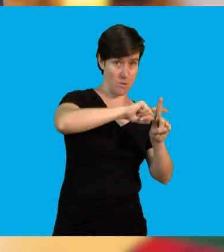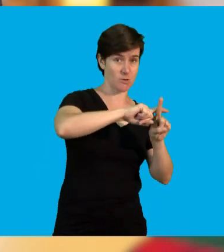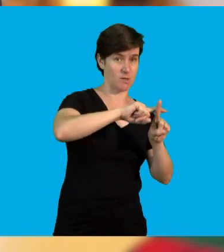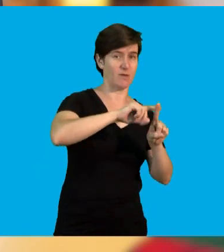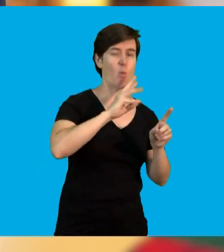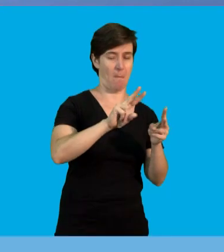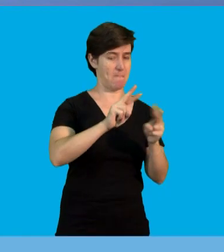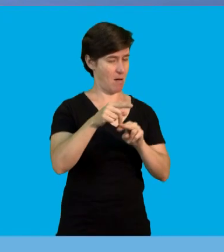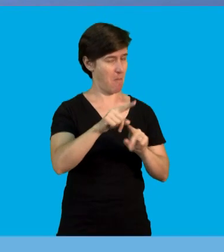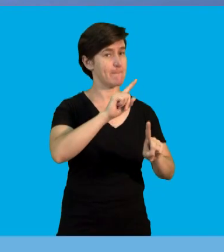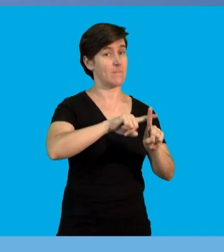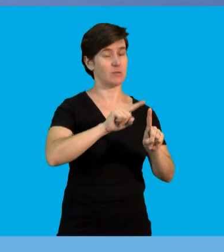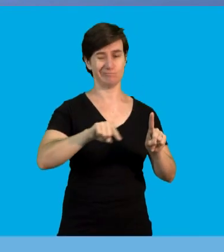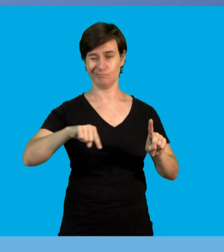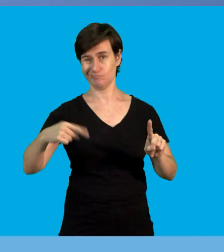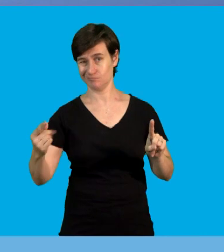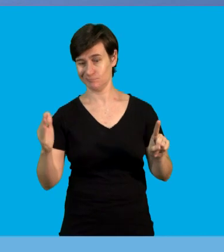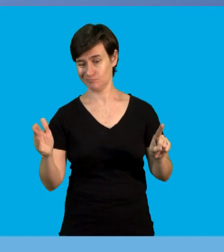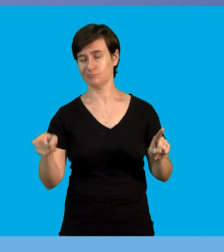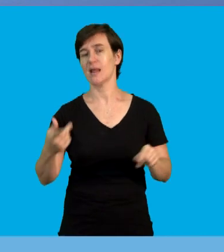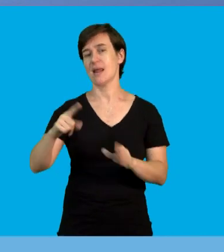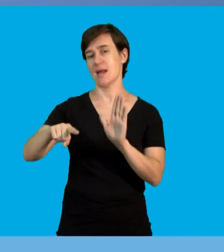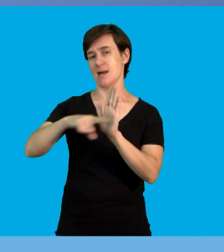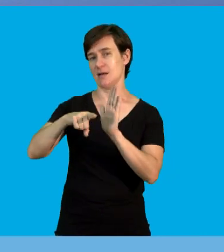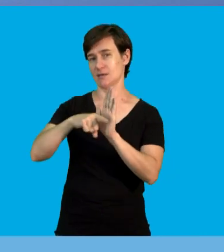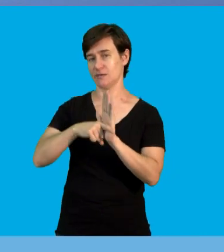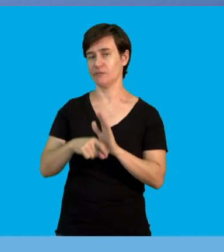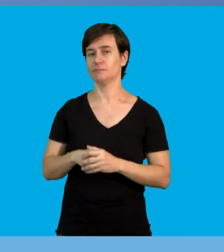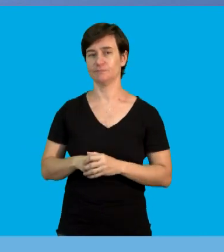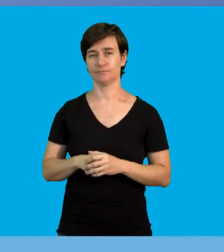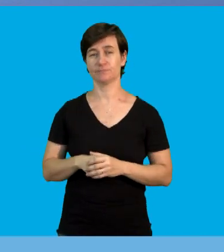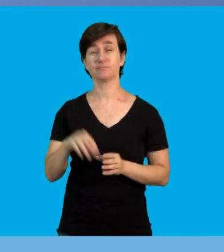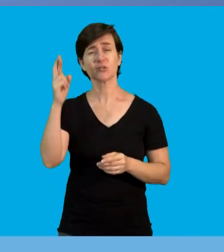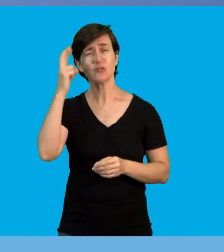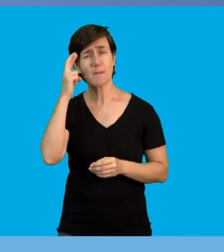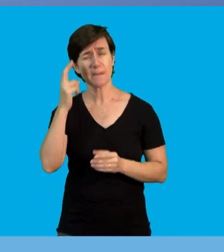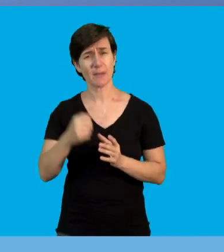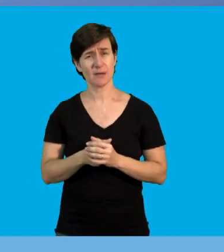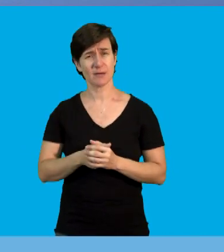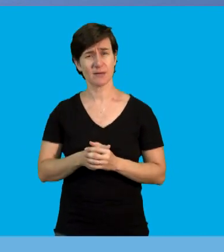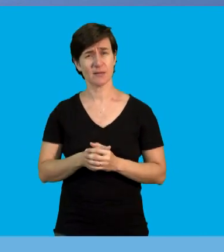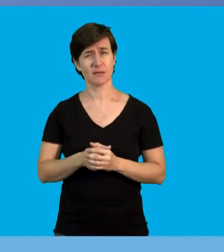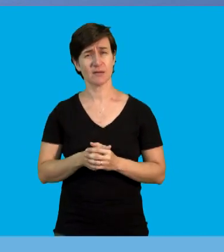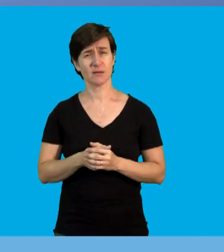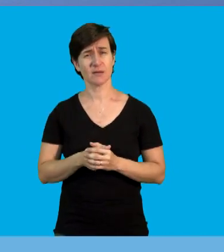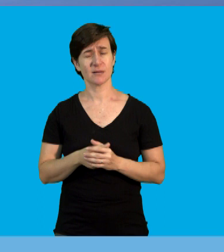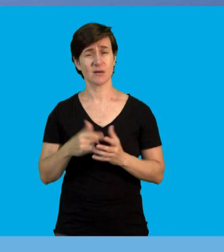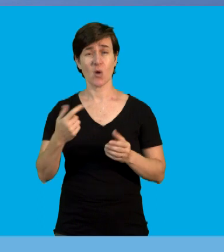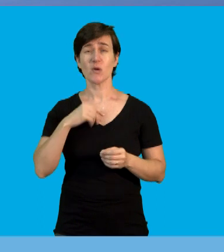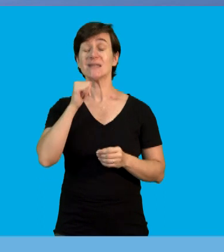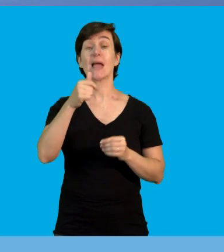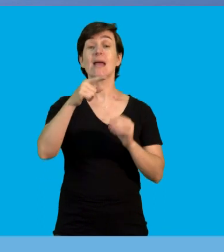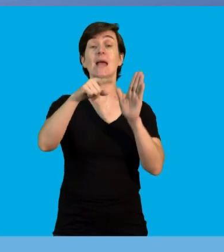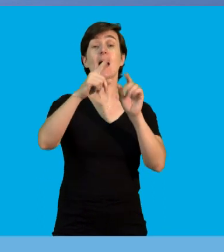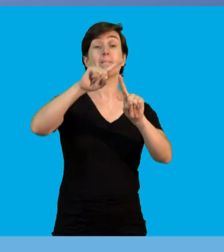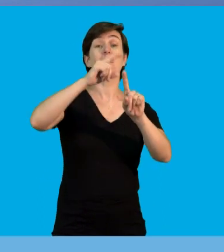as a positive electrode, and the other one will act as a negative electrode. Remember, we said we are not referring to the